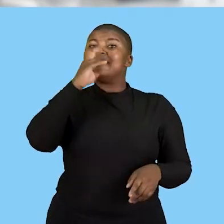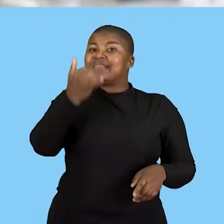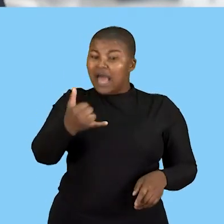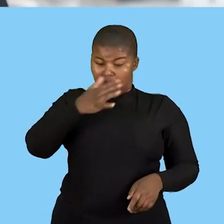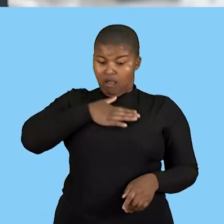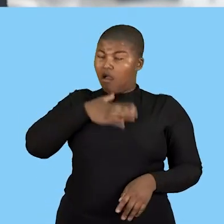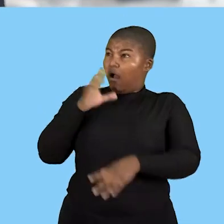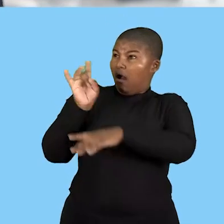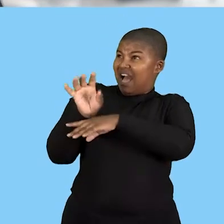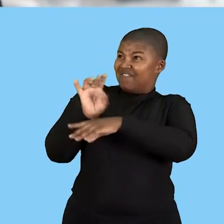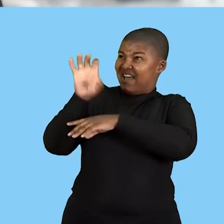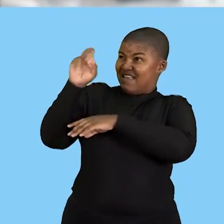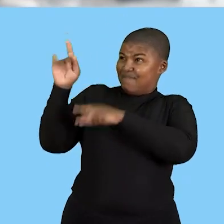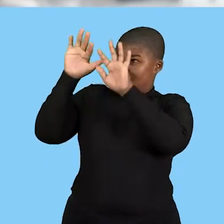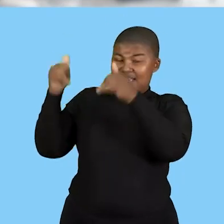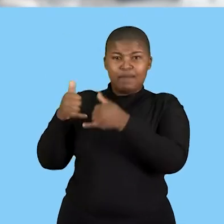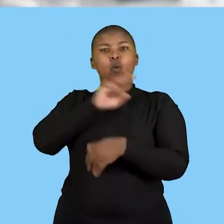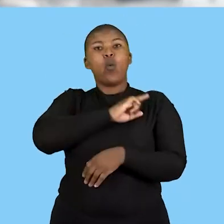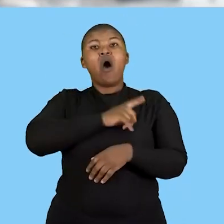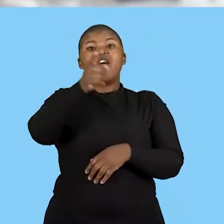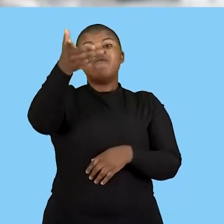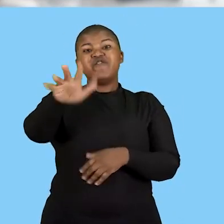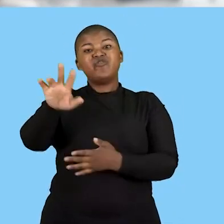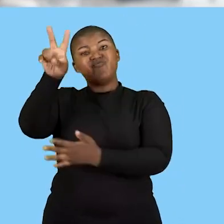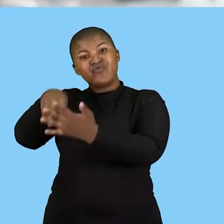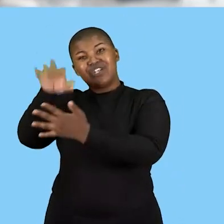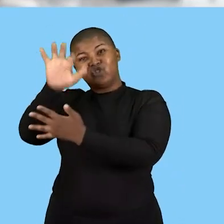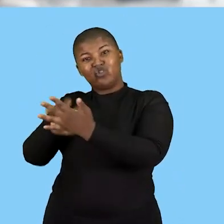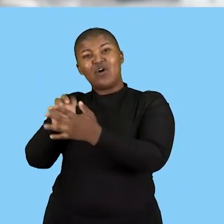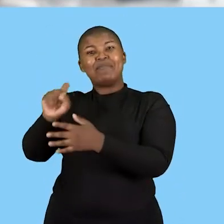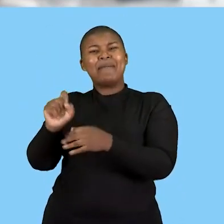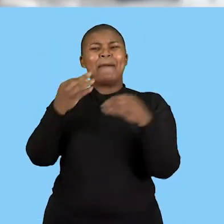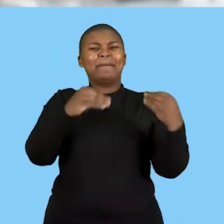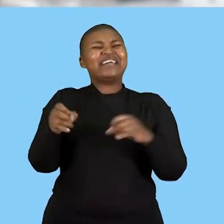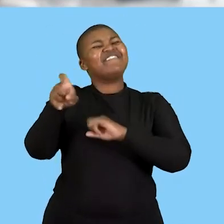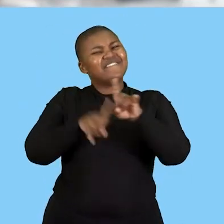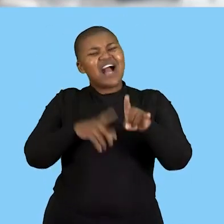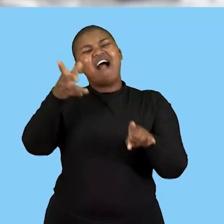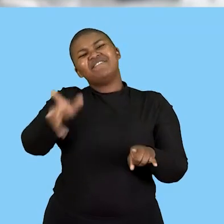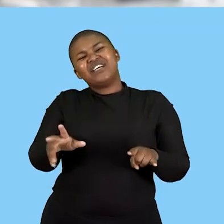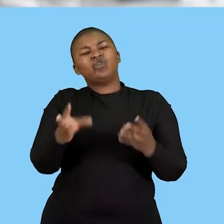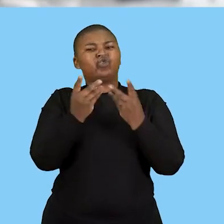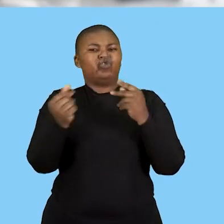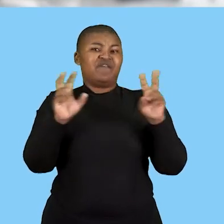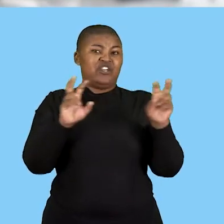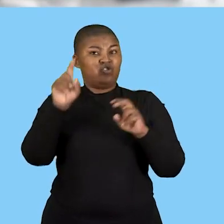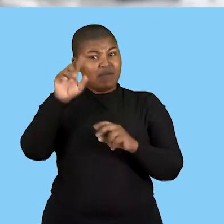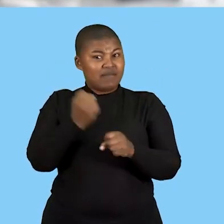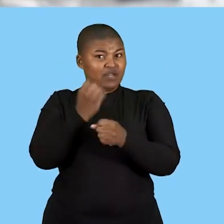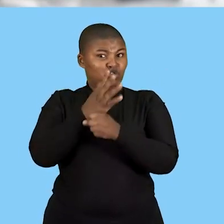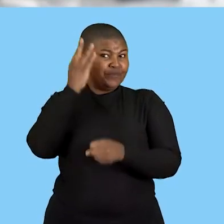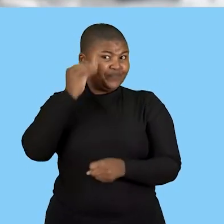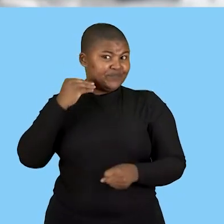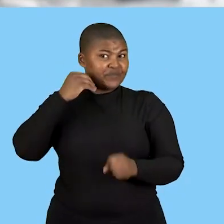say, how can you deal? Because in this scenario, the business has failed to deal with such diversity issues. So